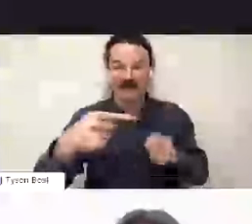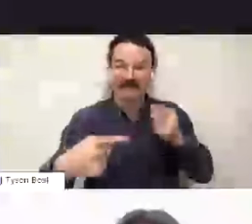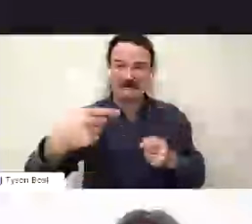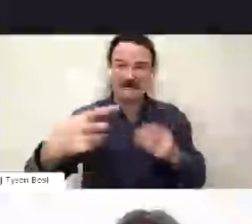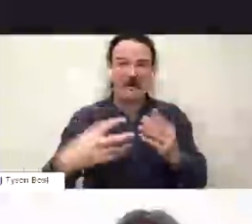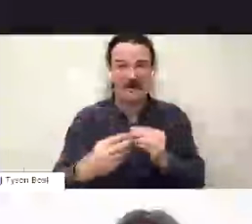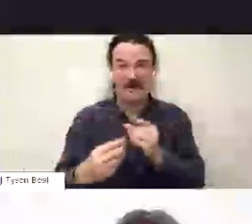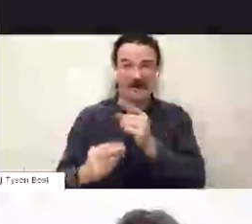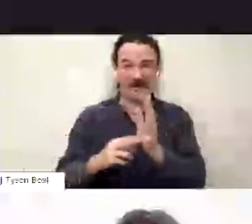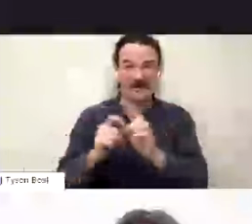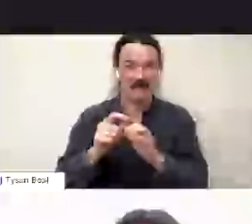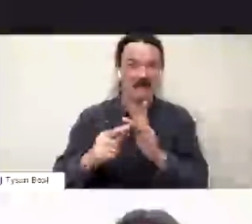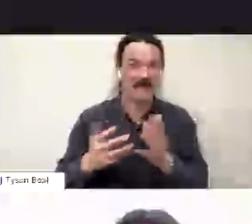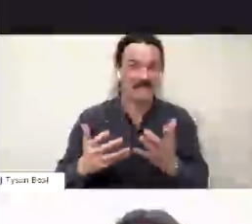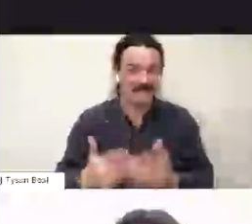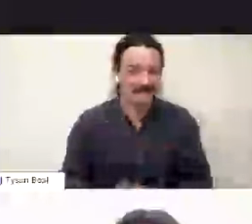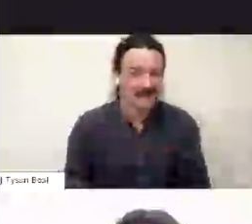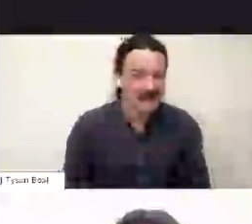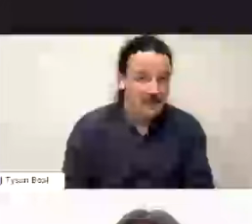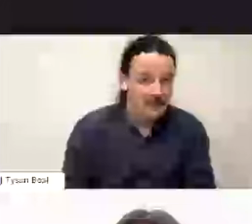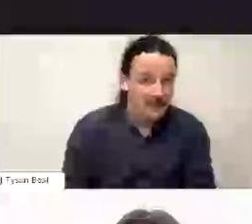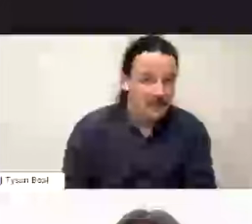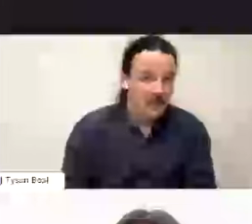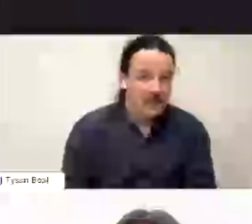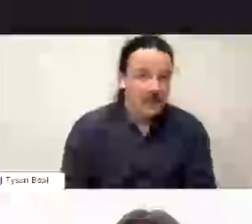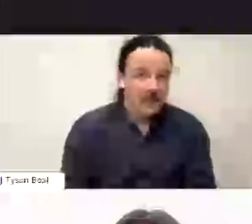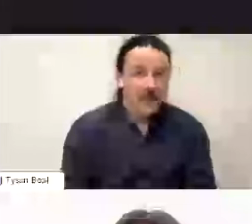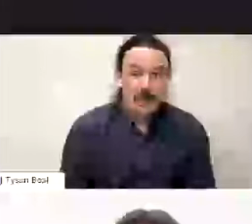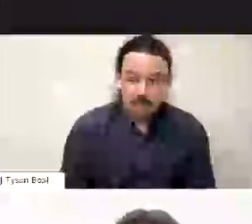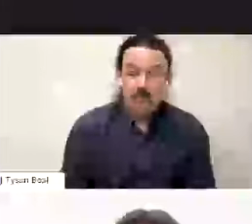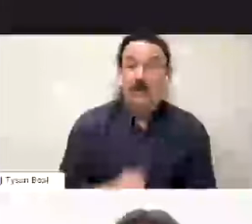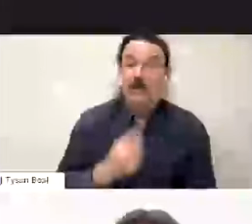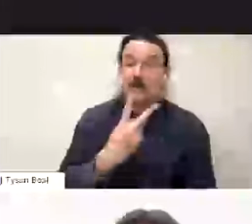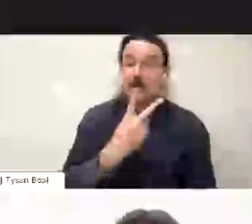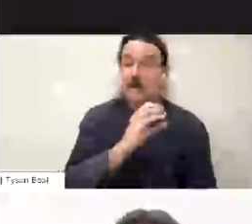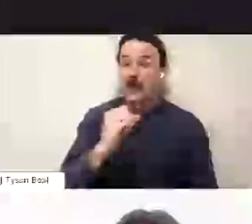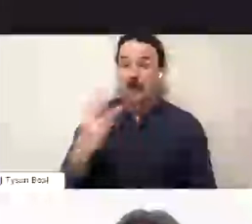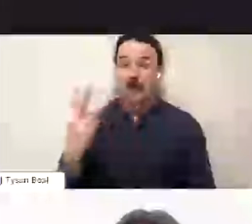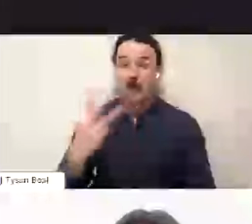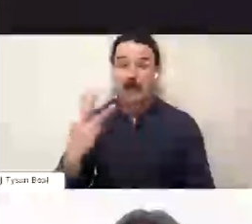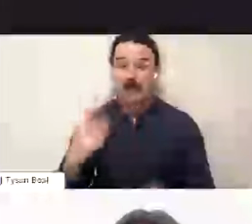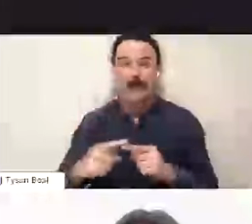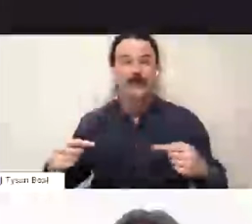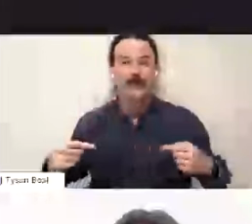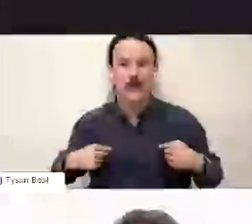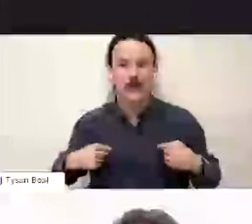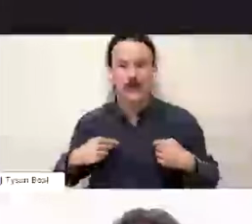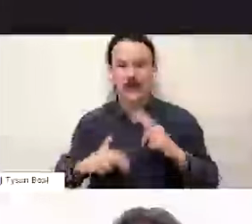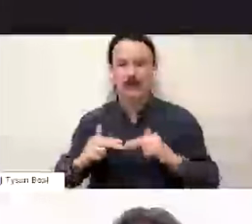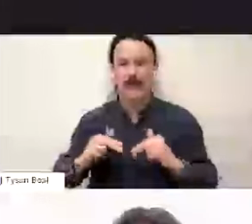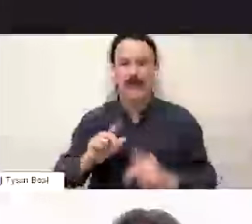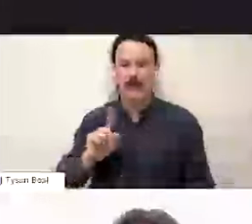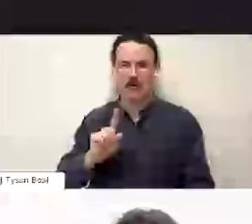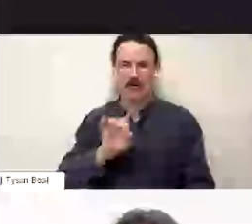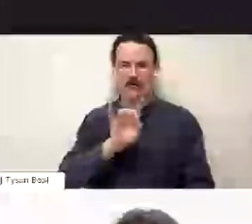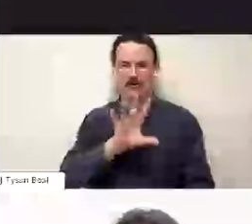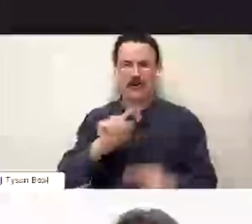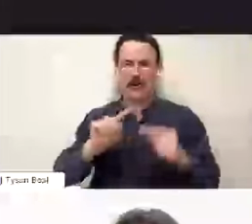But one of the things that we did back in 2013, we developed a 10-point plan for the